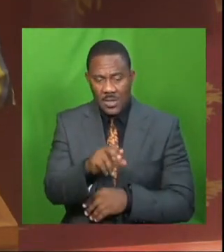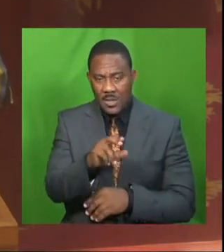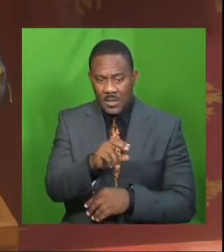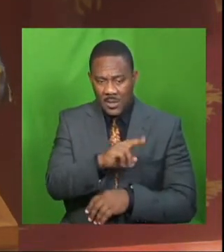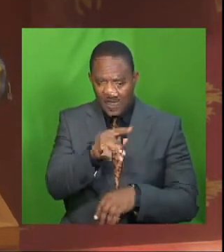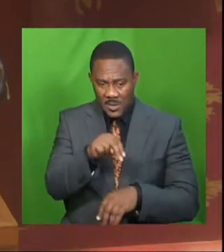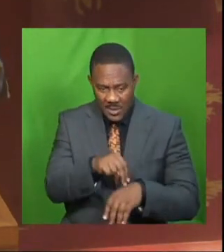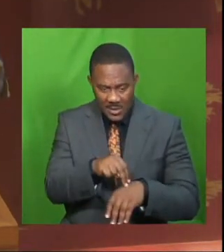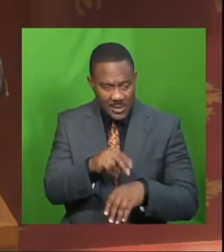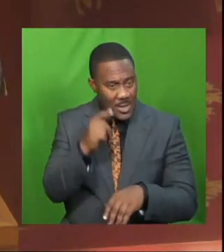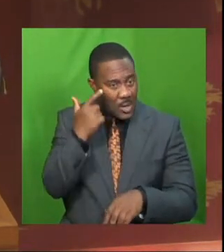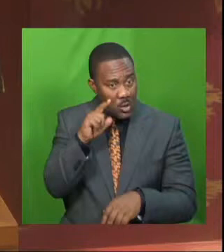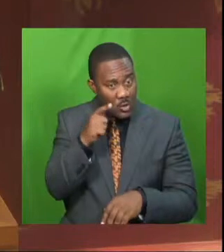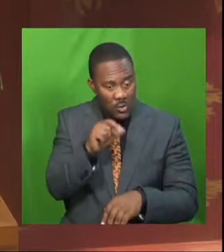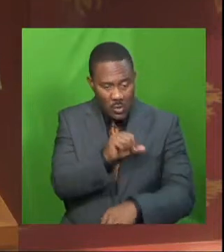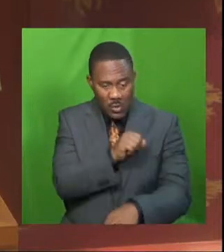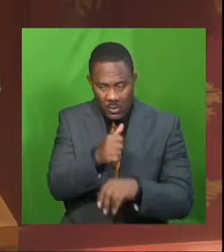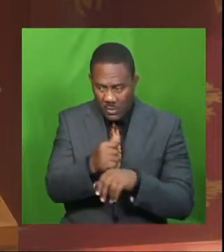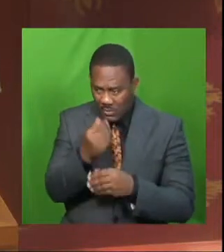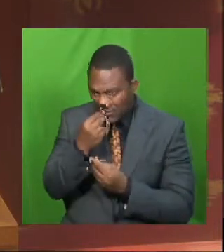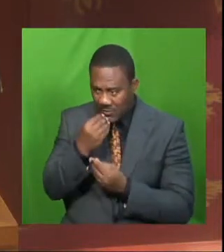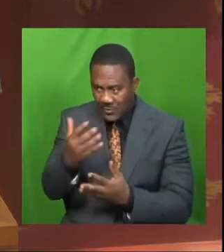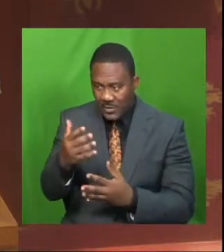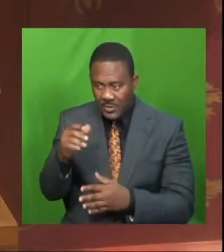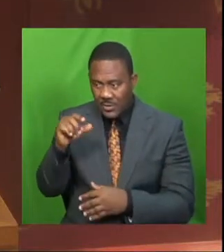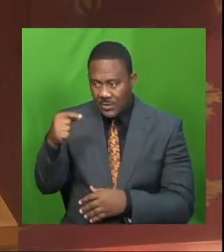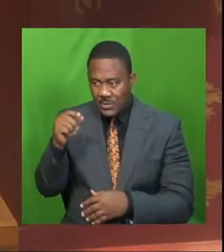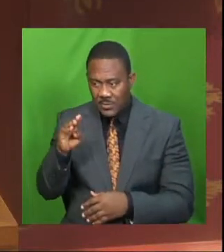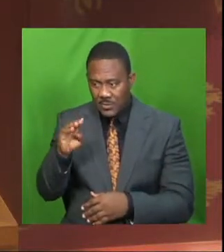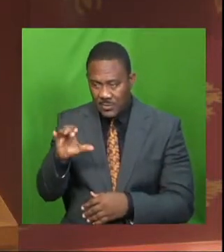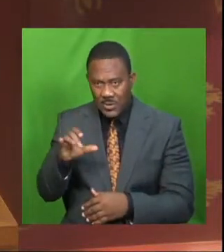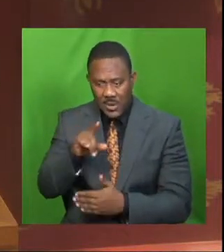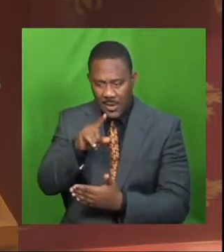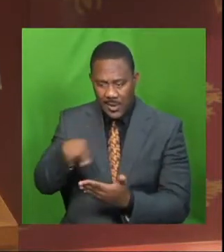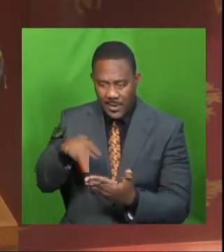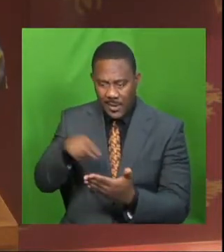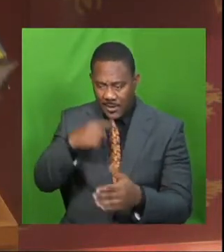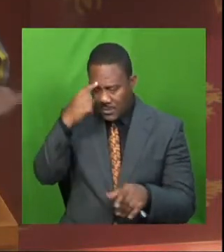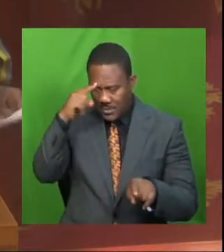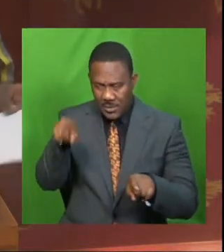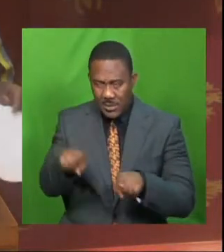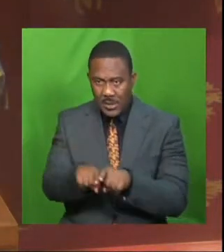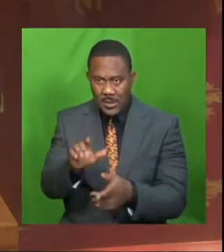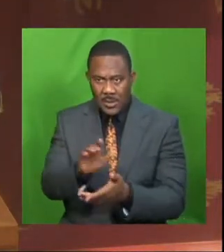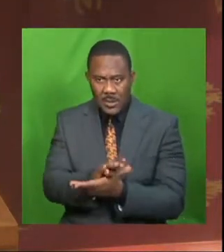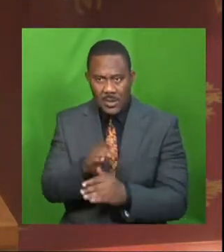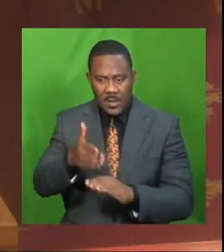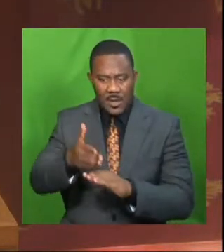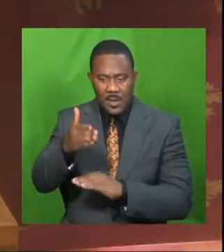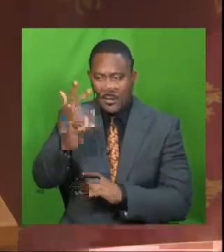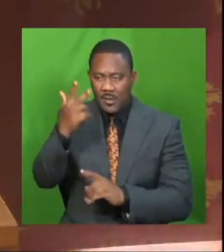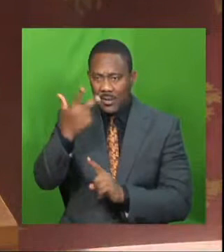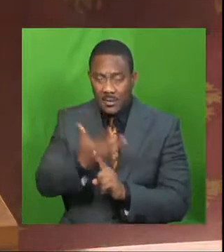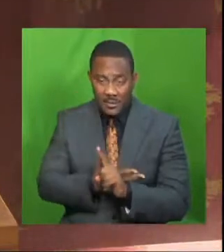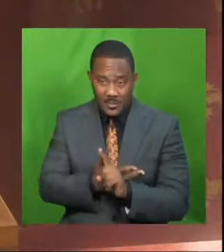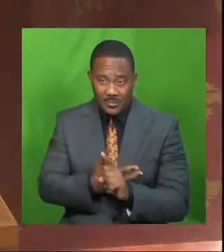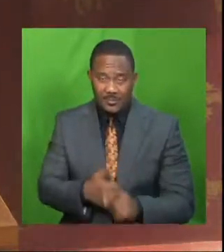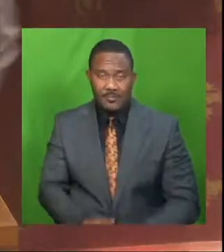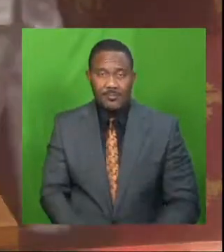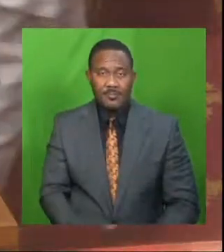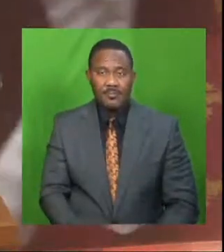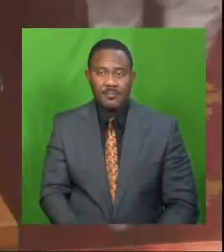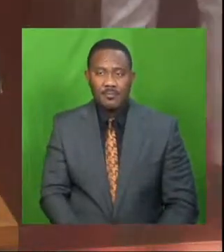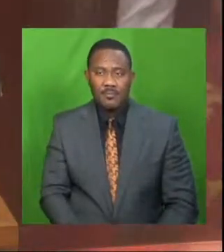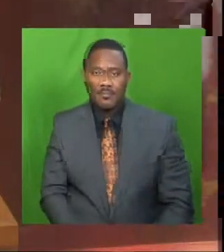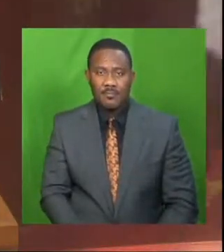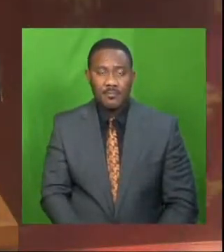Authority notified GBC and terminated the contract after 3 months. Mr. Speaker, I am